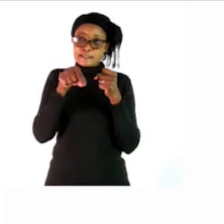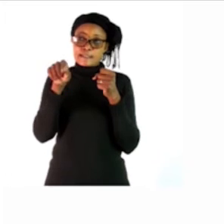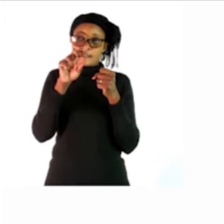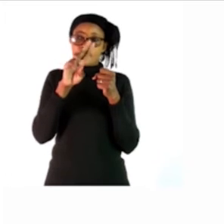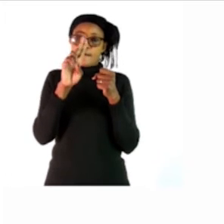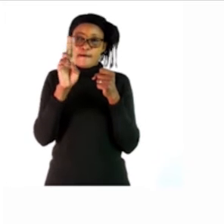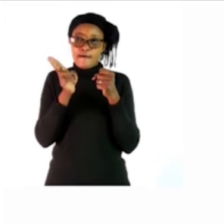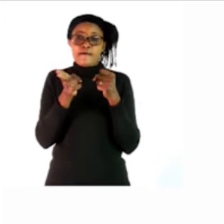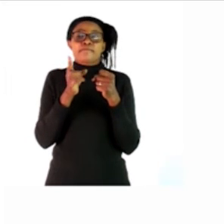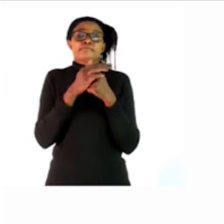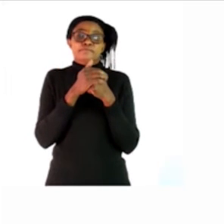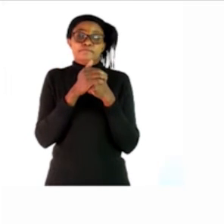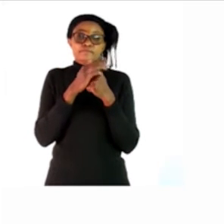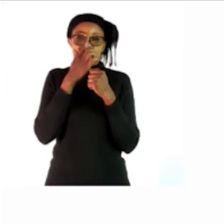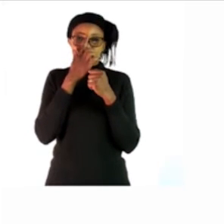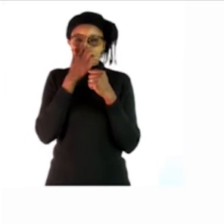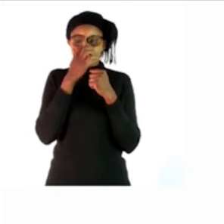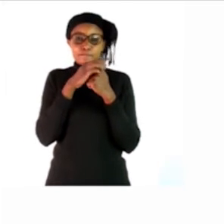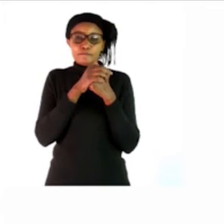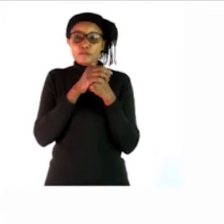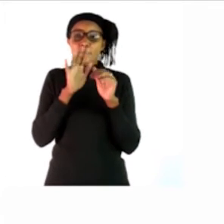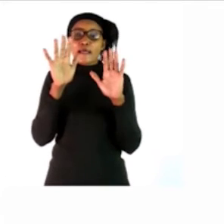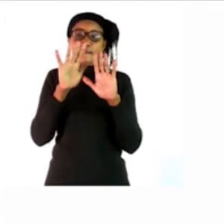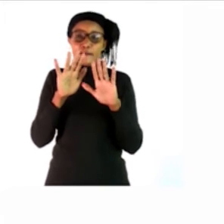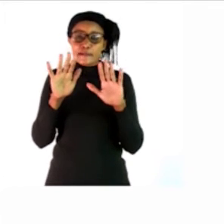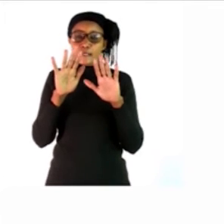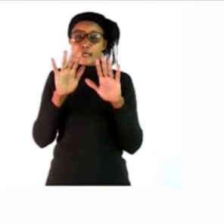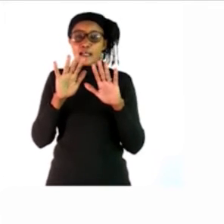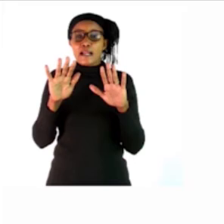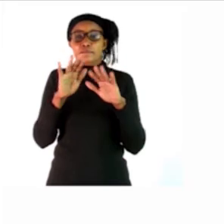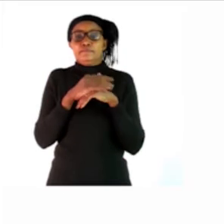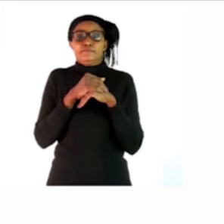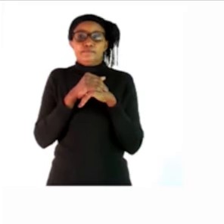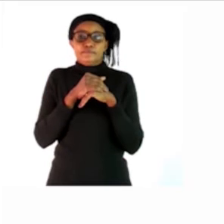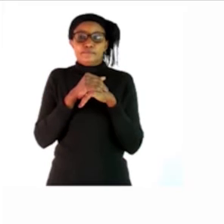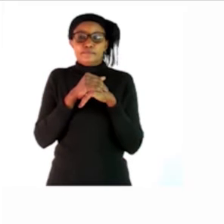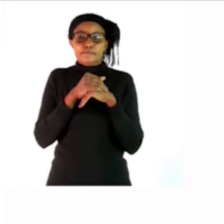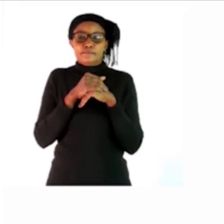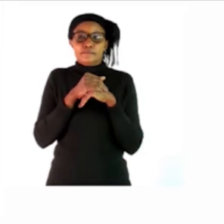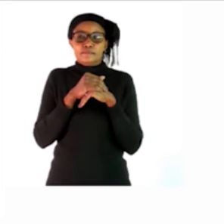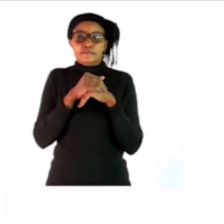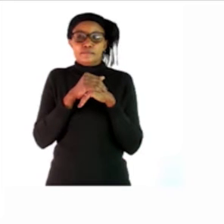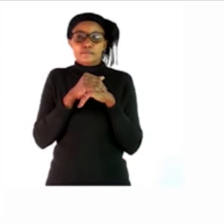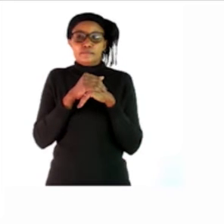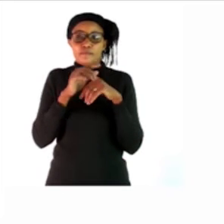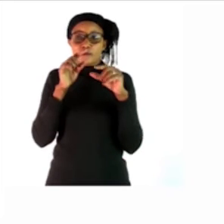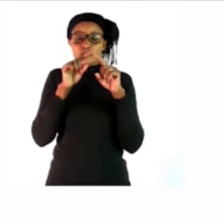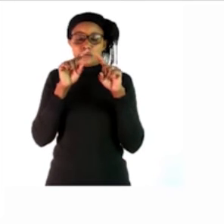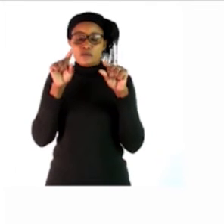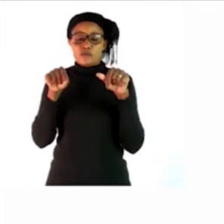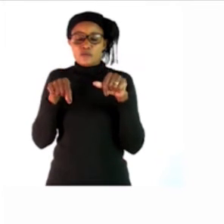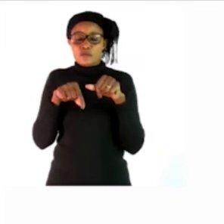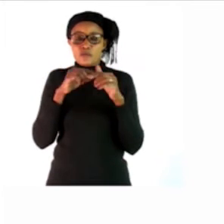the name. Then color in the object. The object is the picture that you